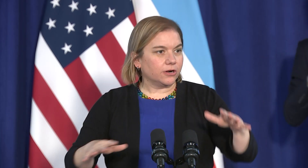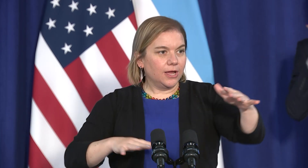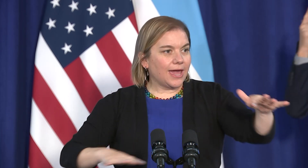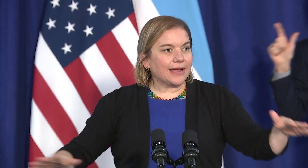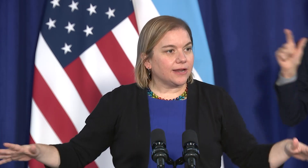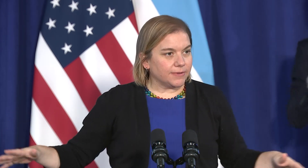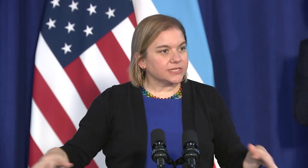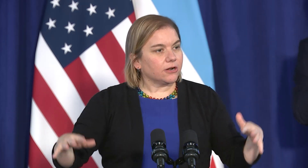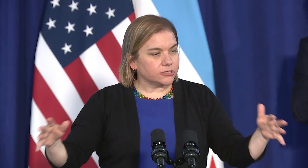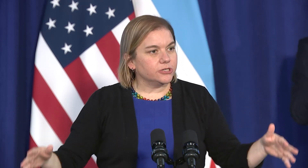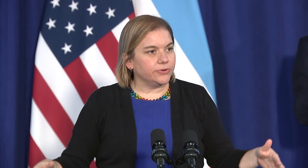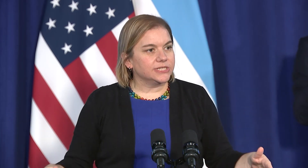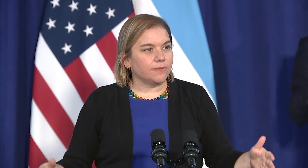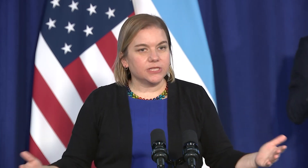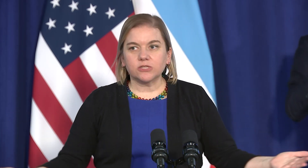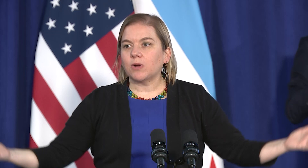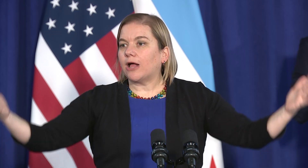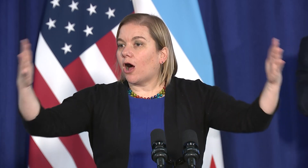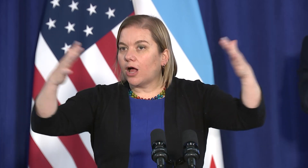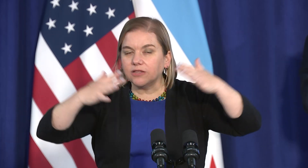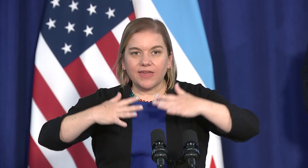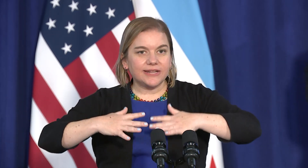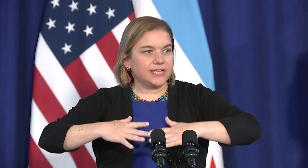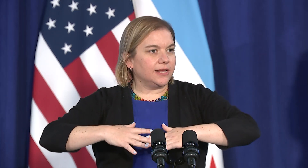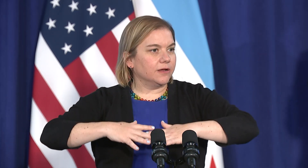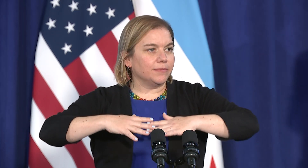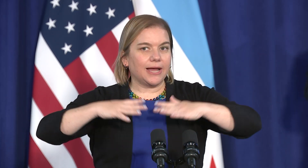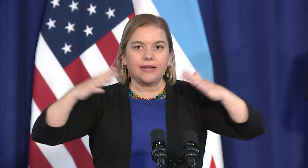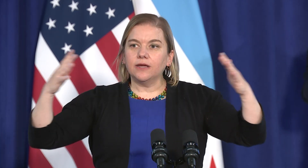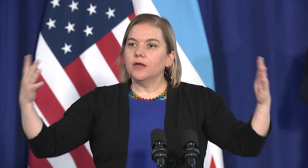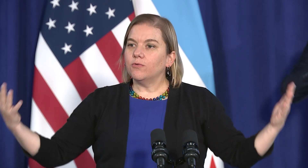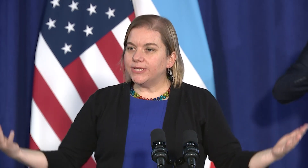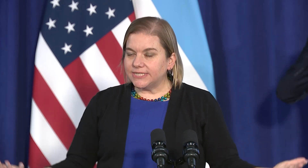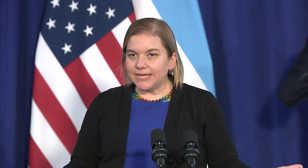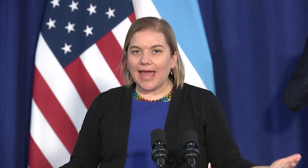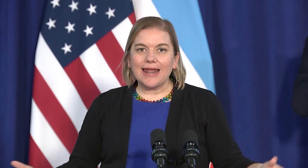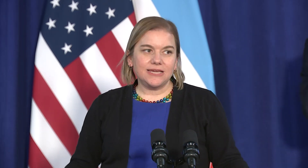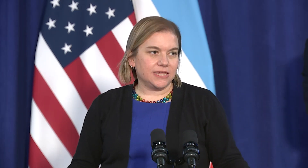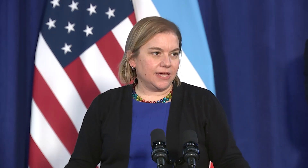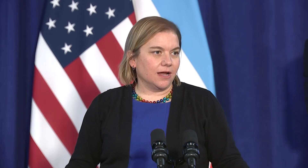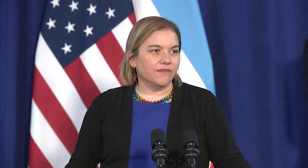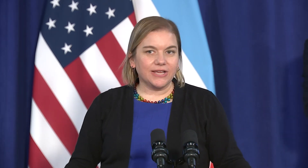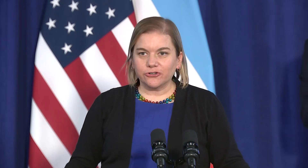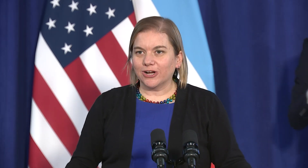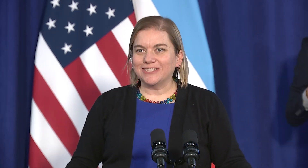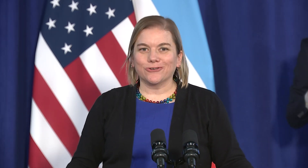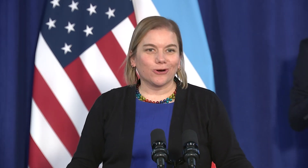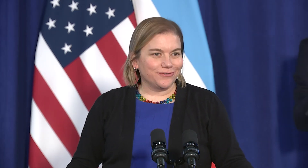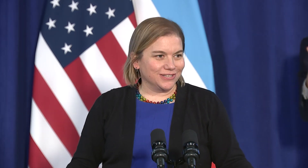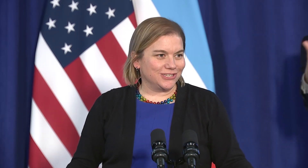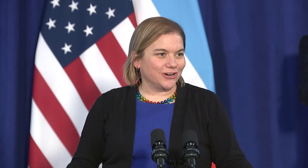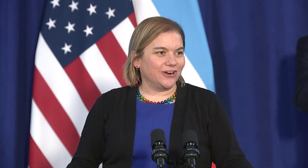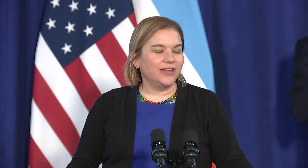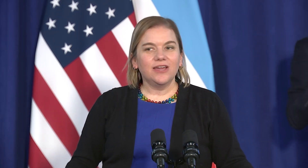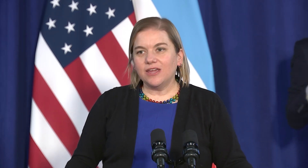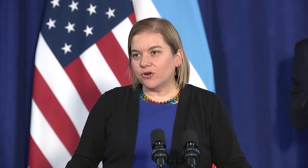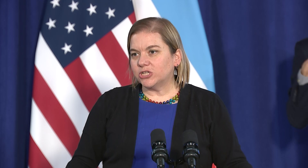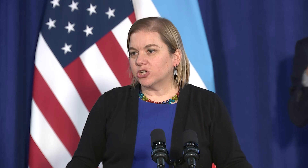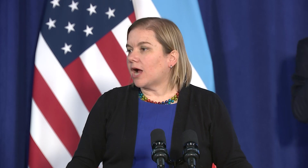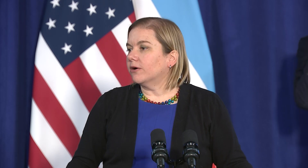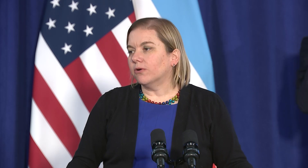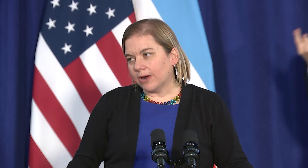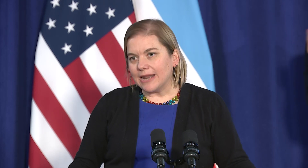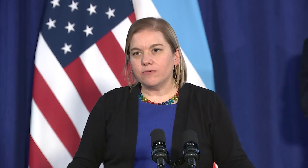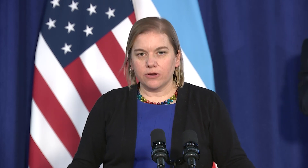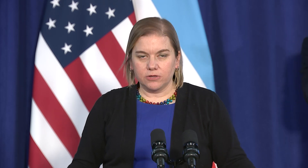the other academic centers are doing some of this as well. All of that is getting combined. We see anything of interest or of concern here